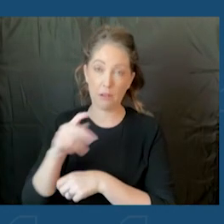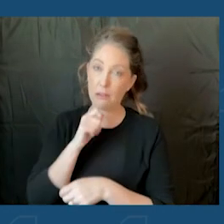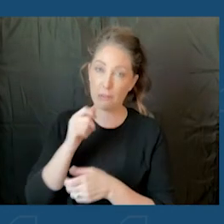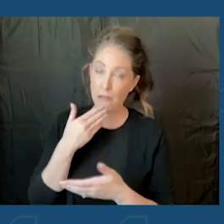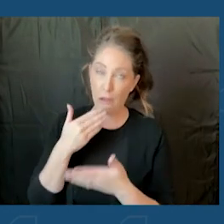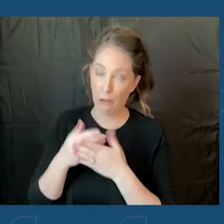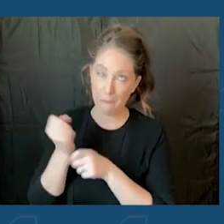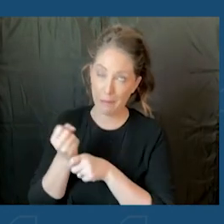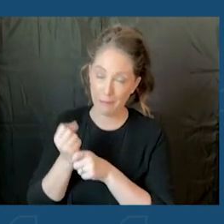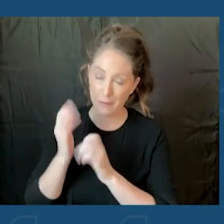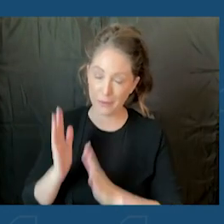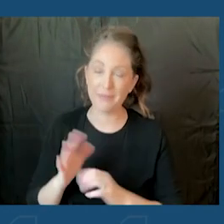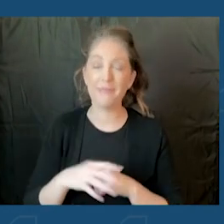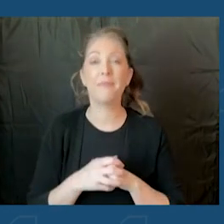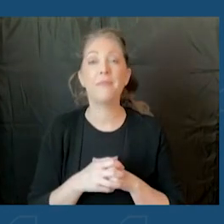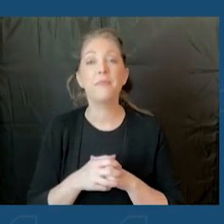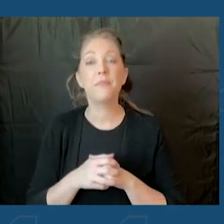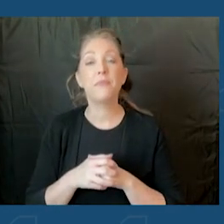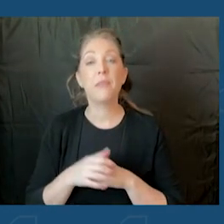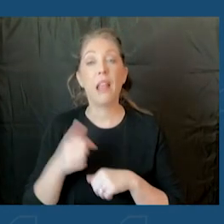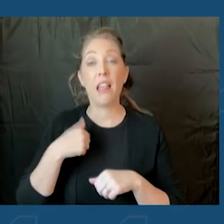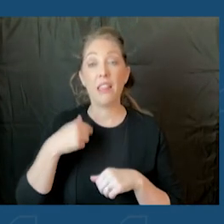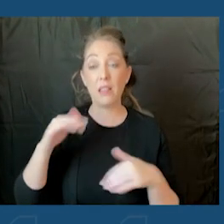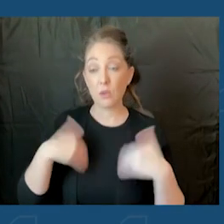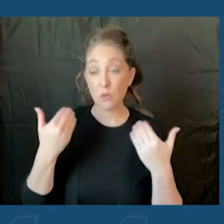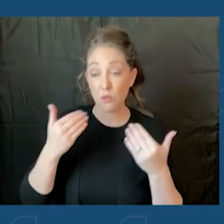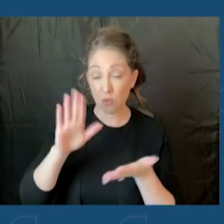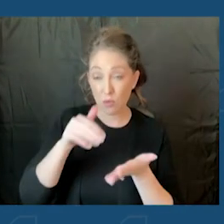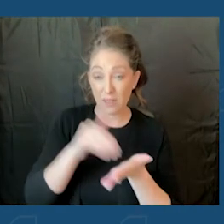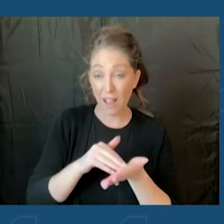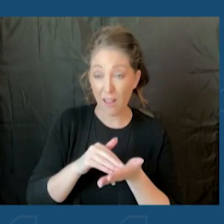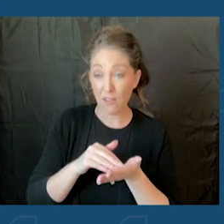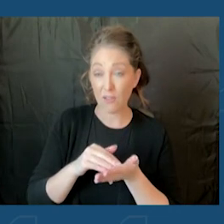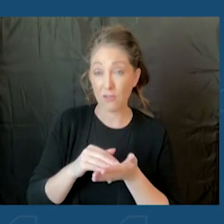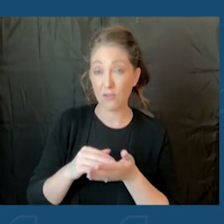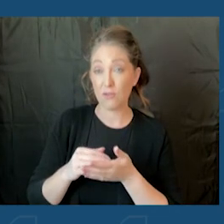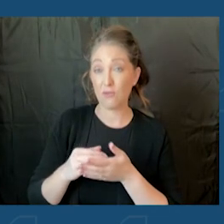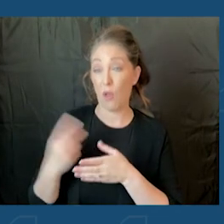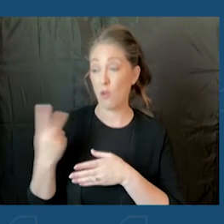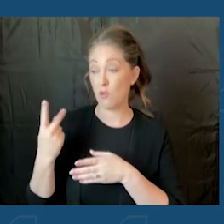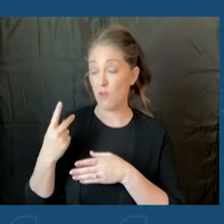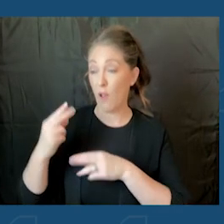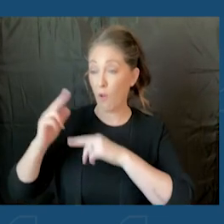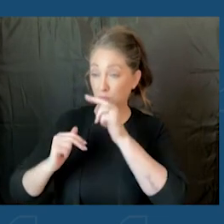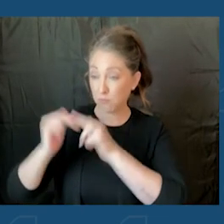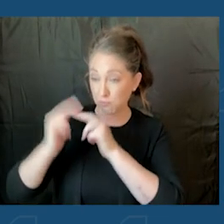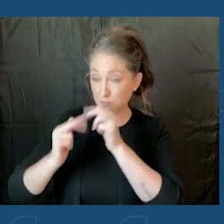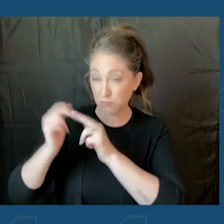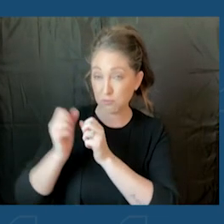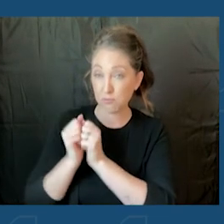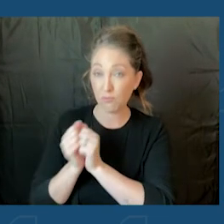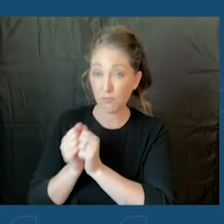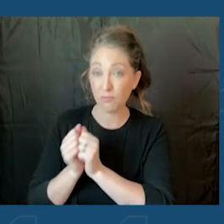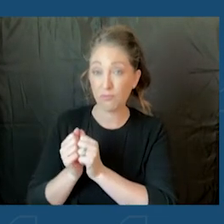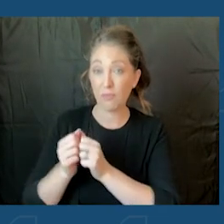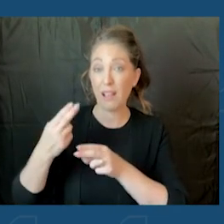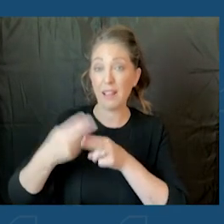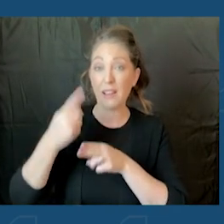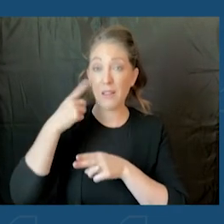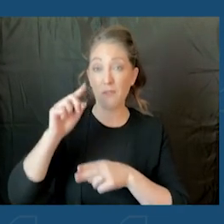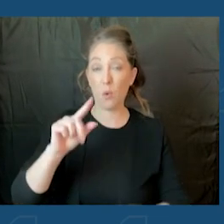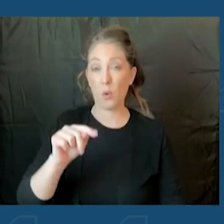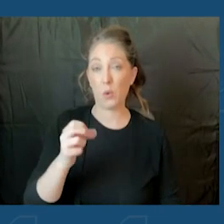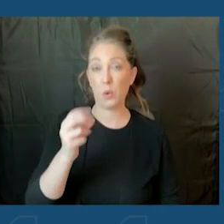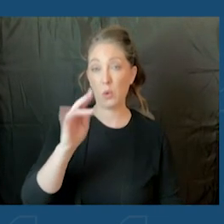this youth center we built together when I was town supervisor here, and it's named for one of our great youth leaders here, Tony Taddy, now.